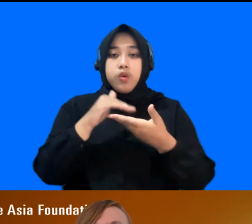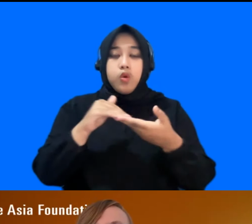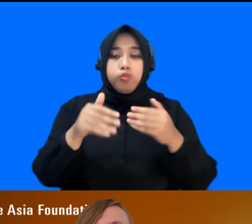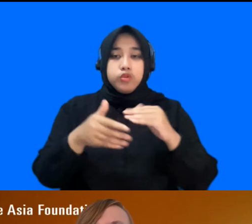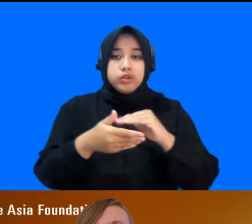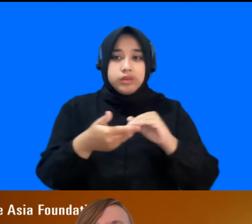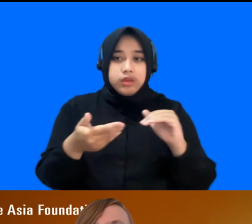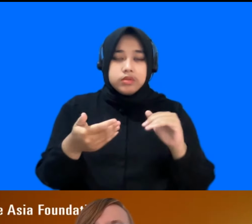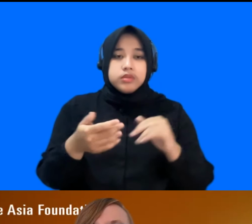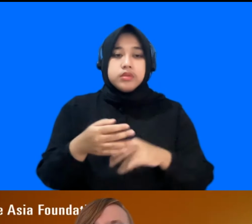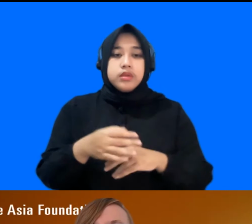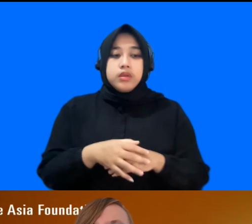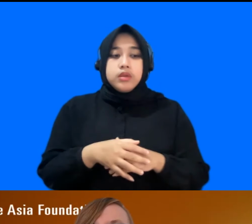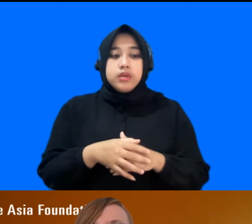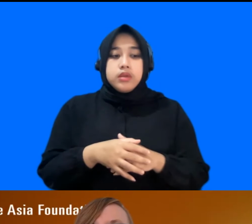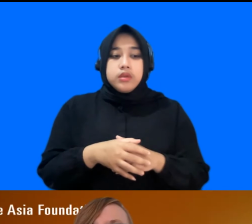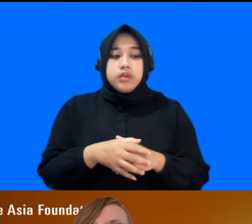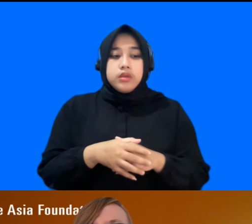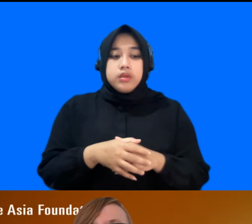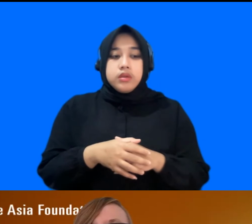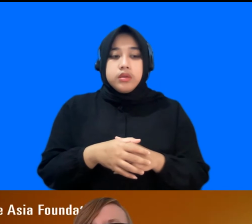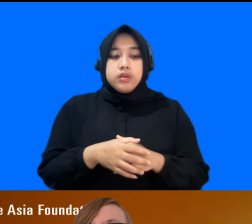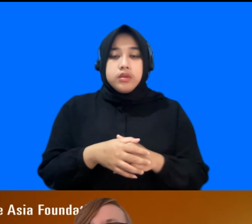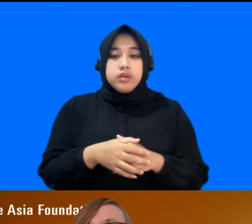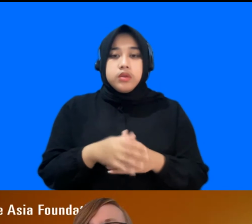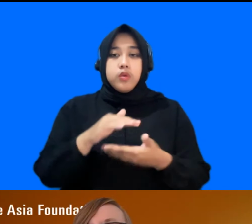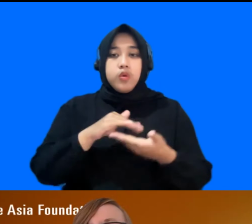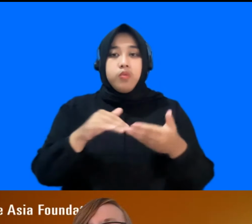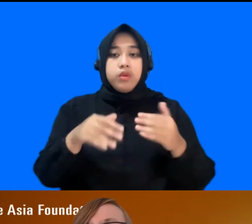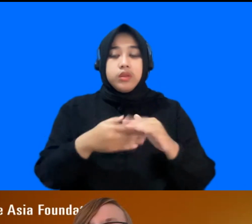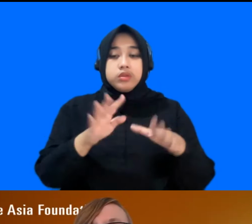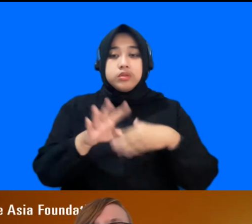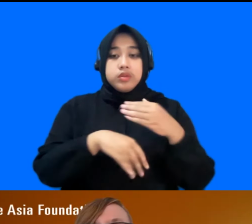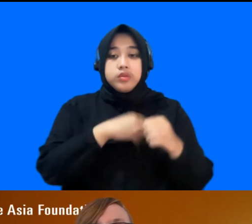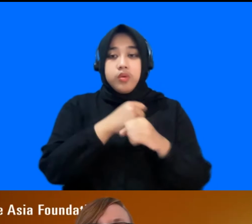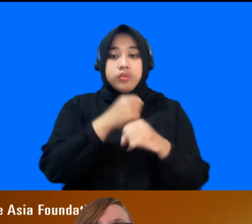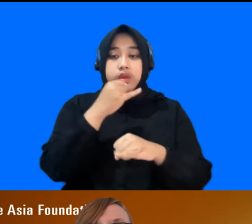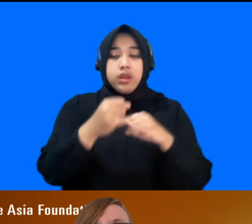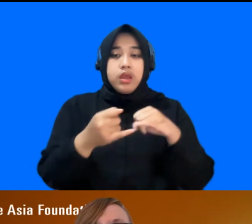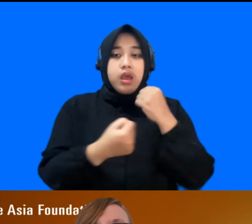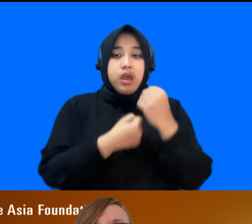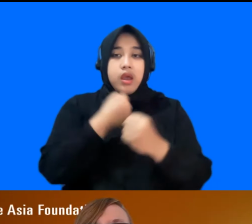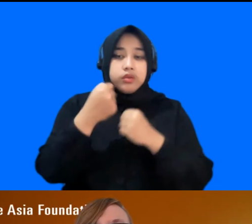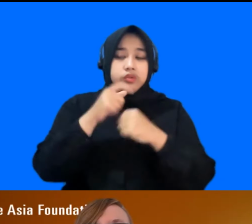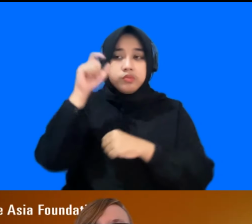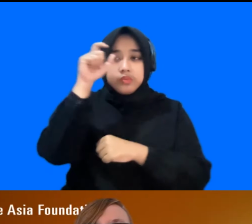these kinds of solutions. So yeah, my thinking has changed a lot.